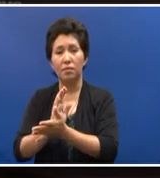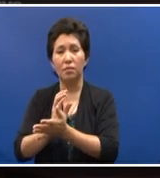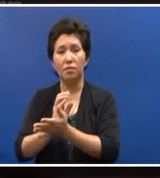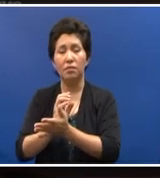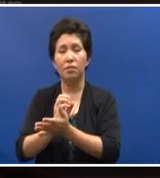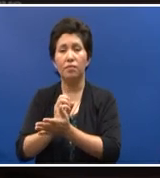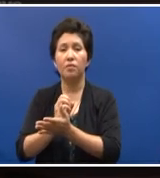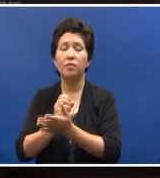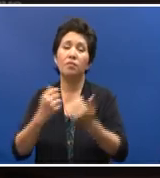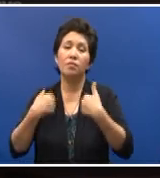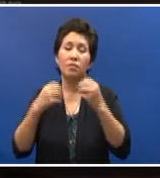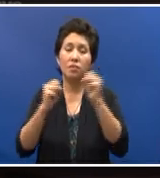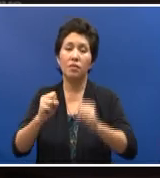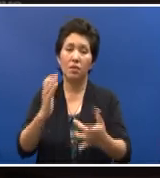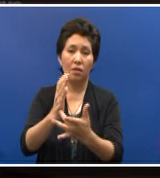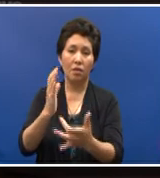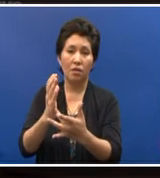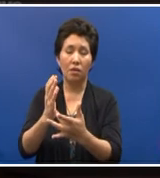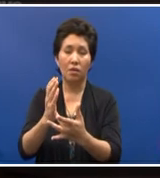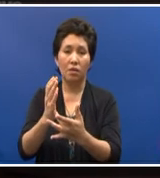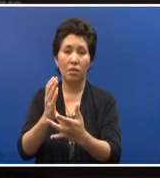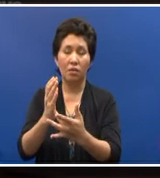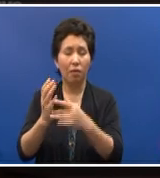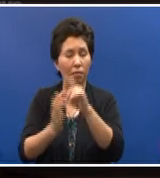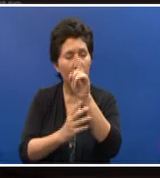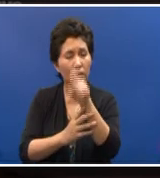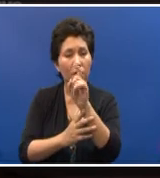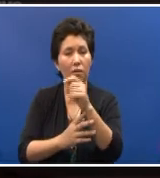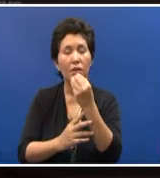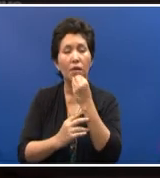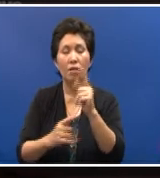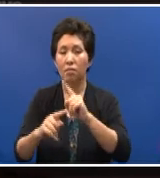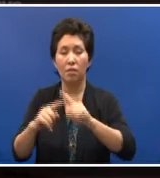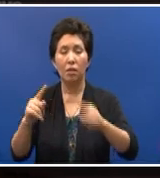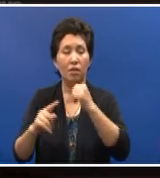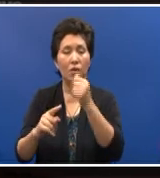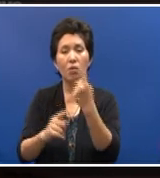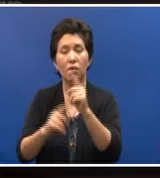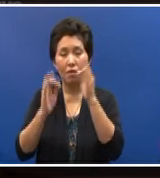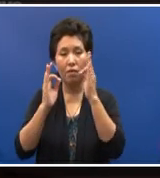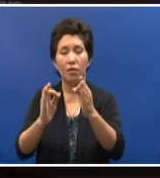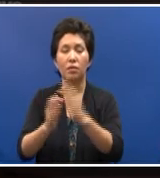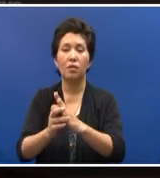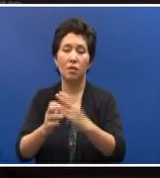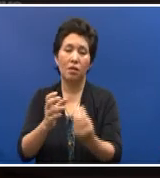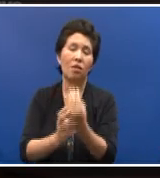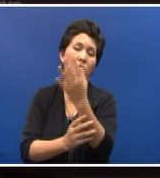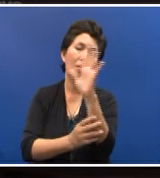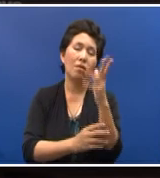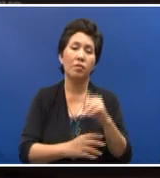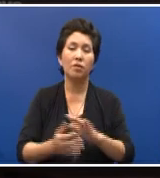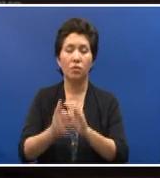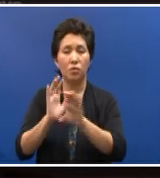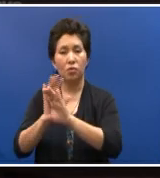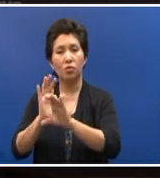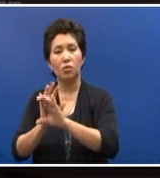uses technology, okay, in order to acquire food, but not only in the forms of clubs and spears. Okay, nowadays